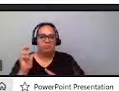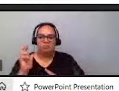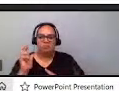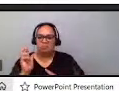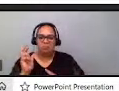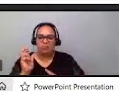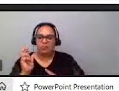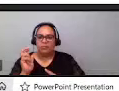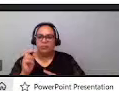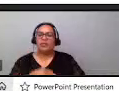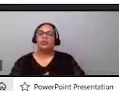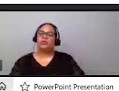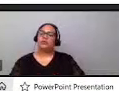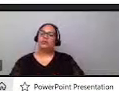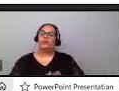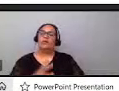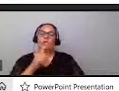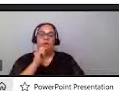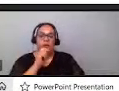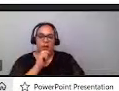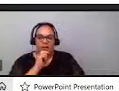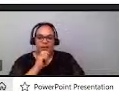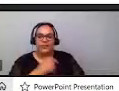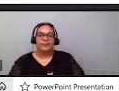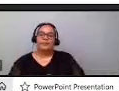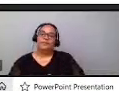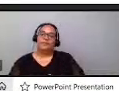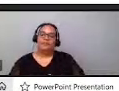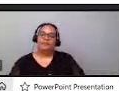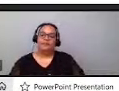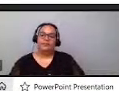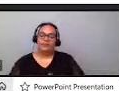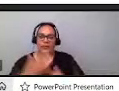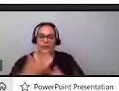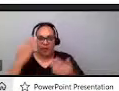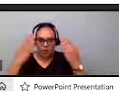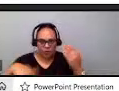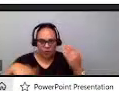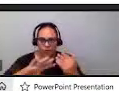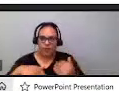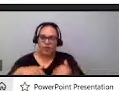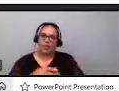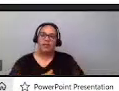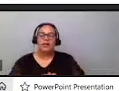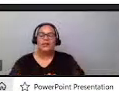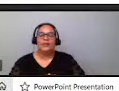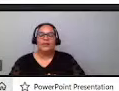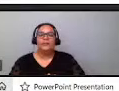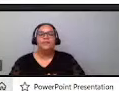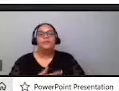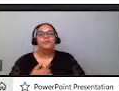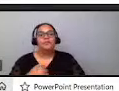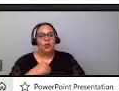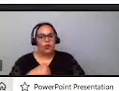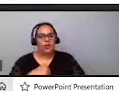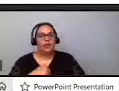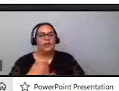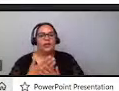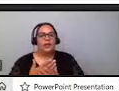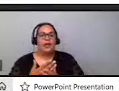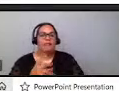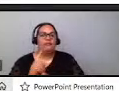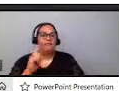no um good morning good morning everyone um we can go to the